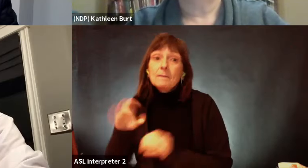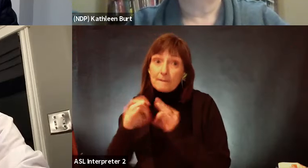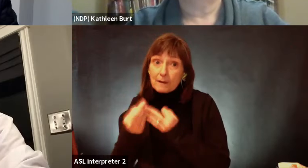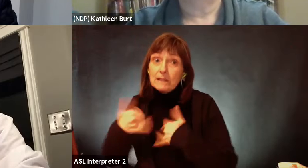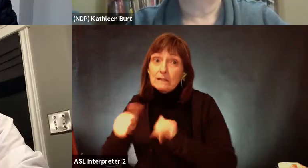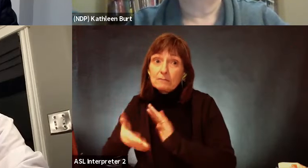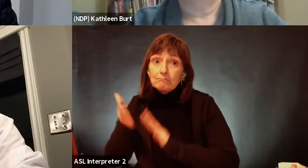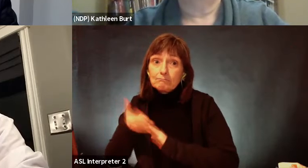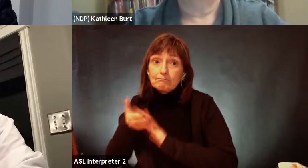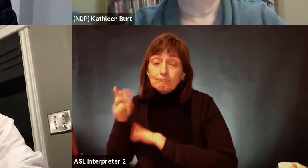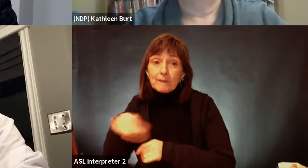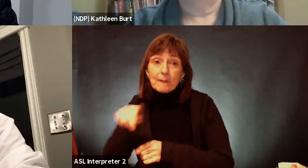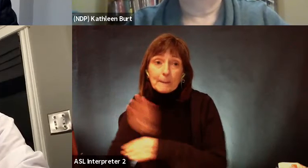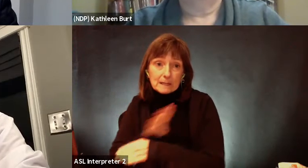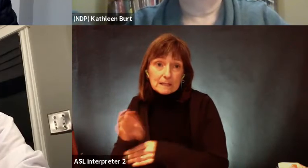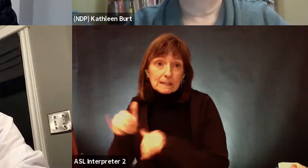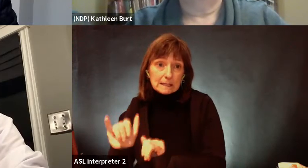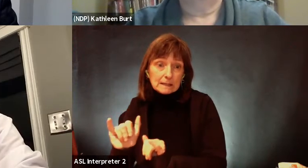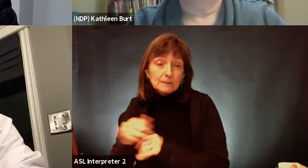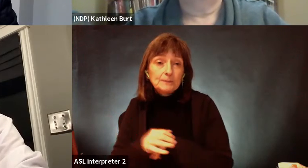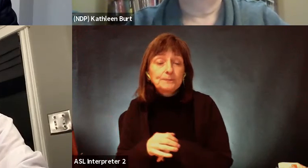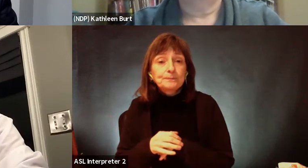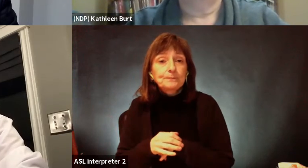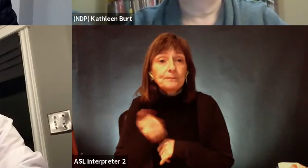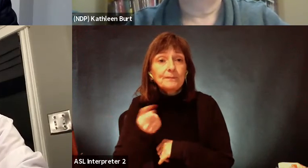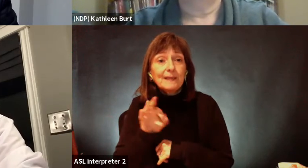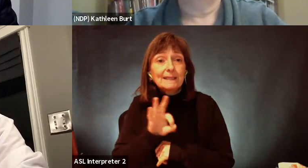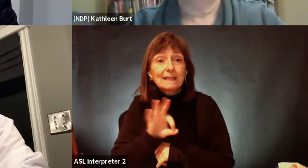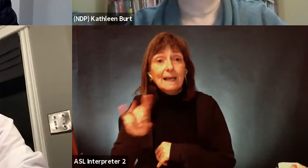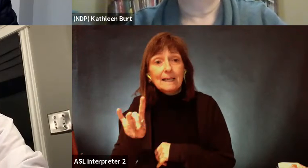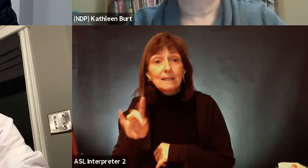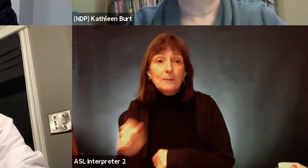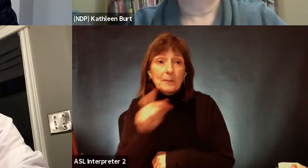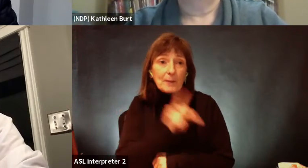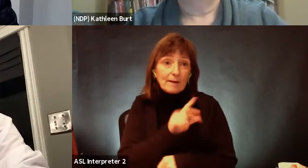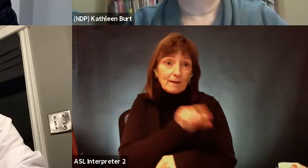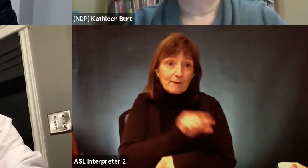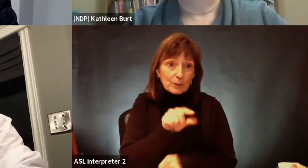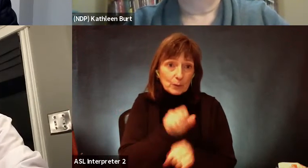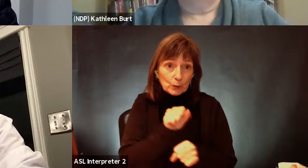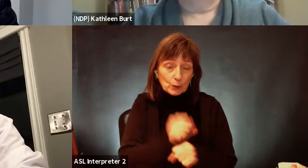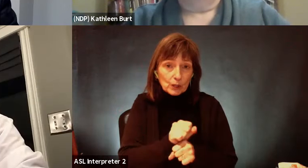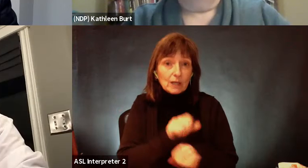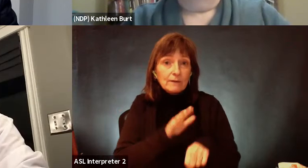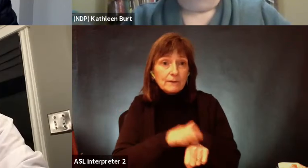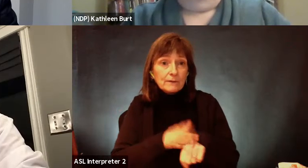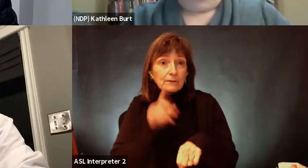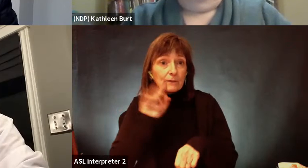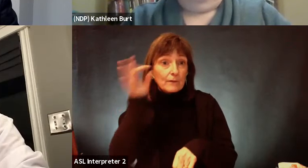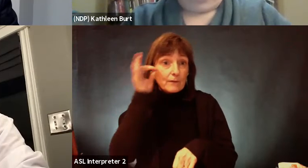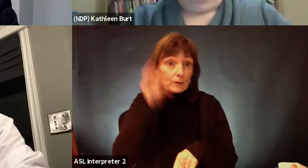that local tourism industry. In 1998, I returned to government, where I worked as an advisor to both federal and